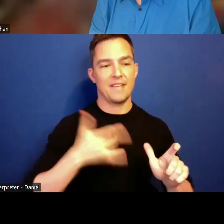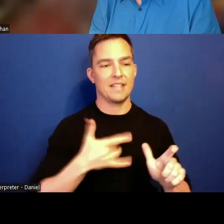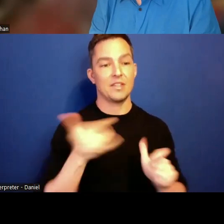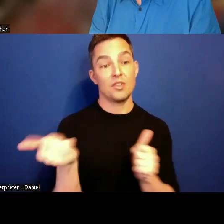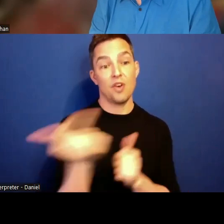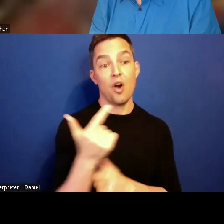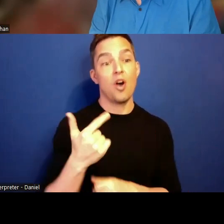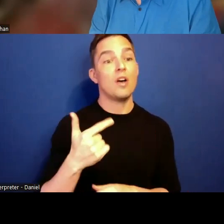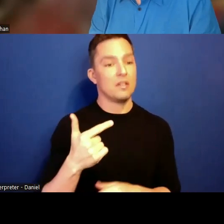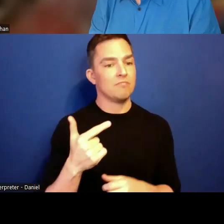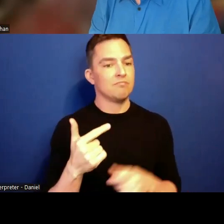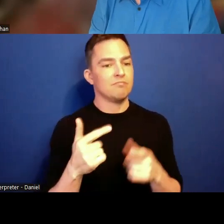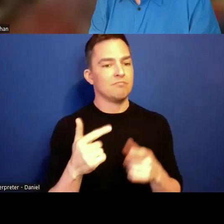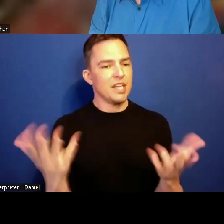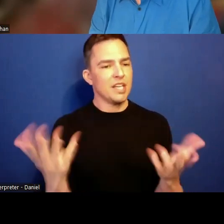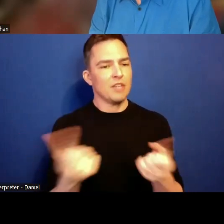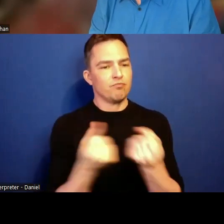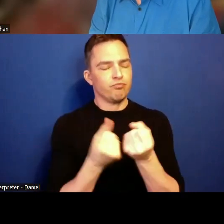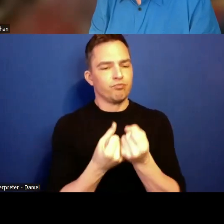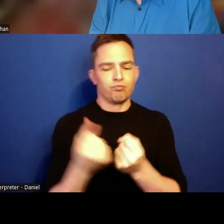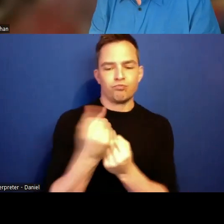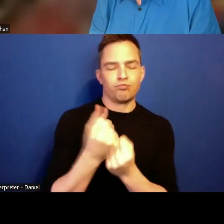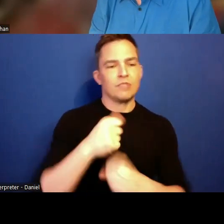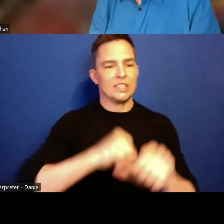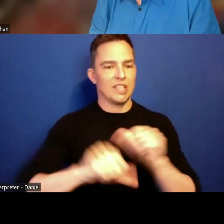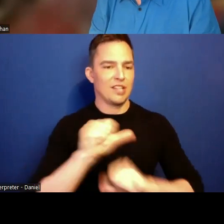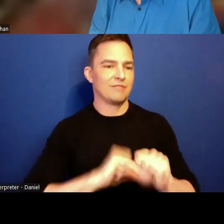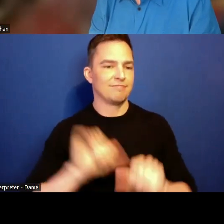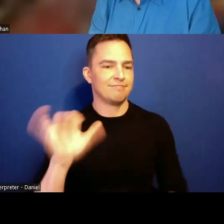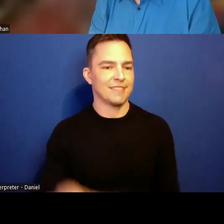we are all here for one another.